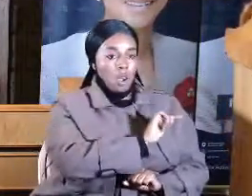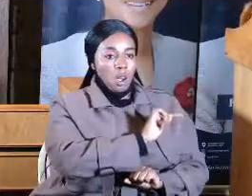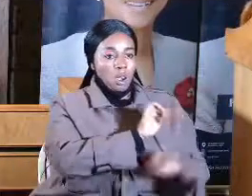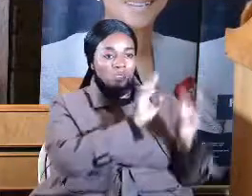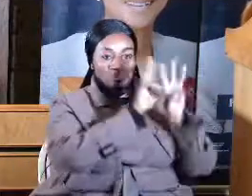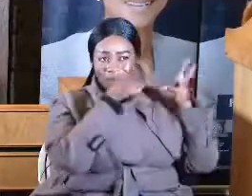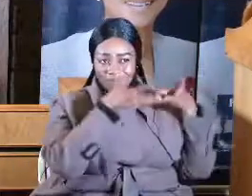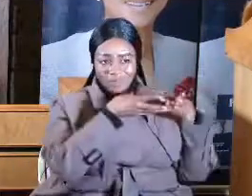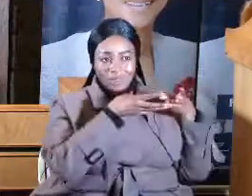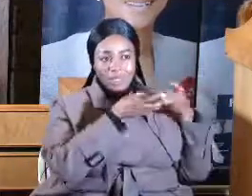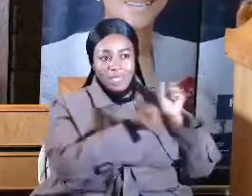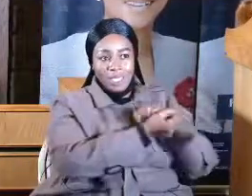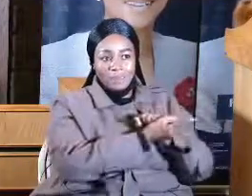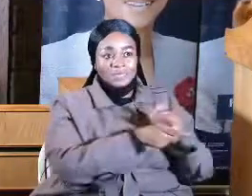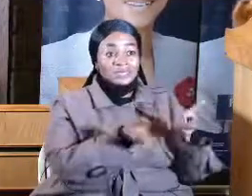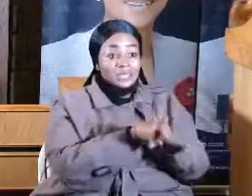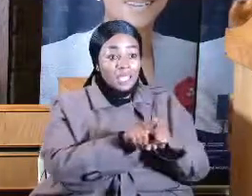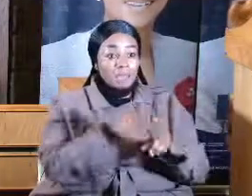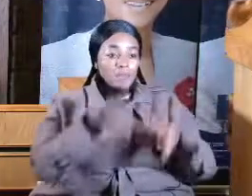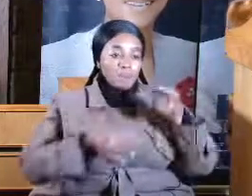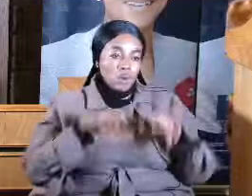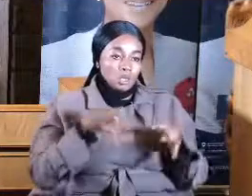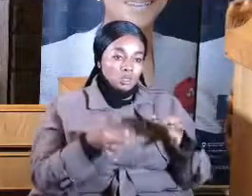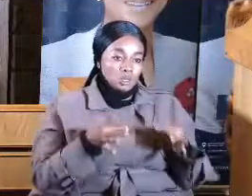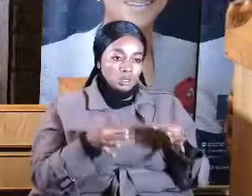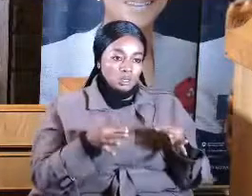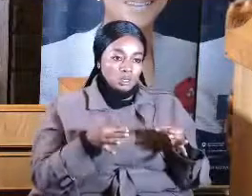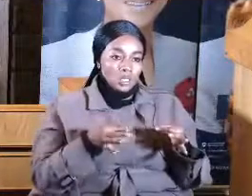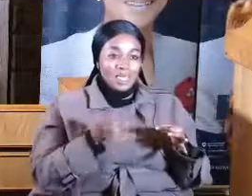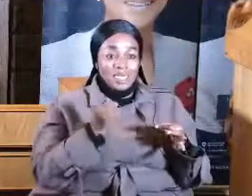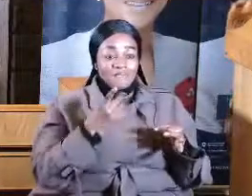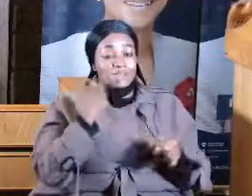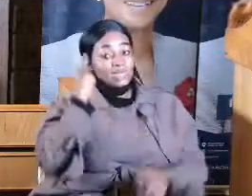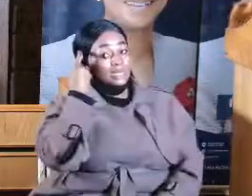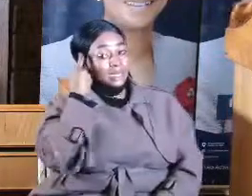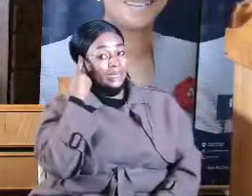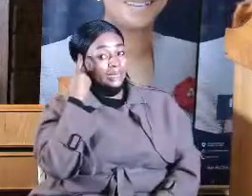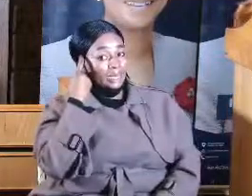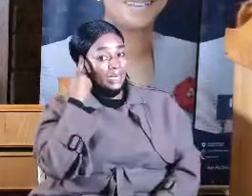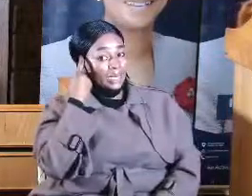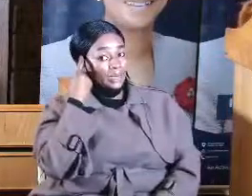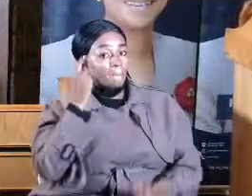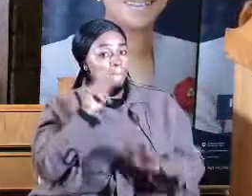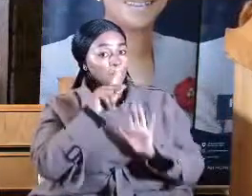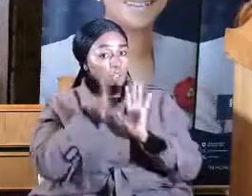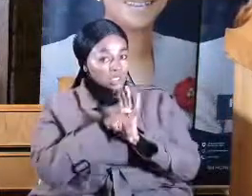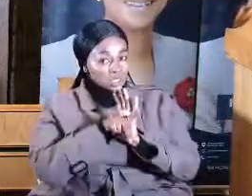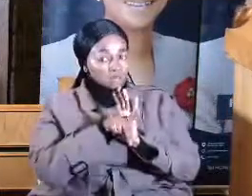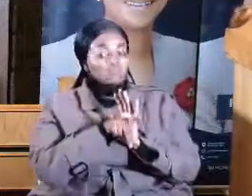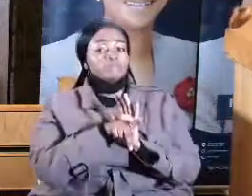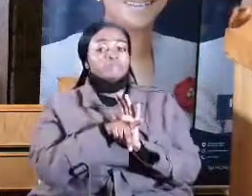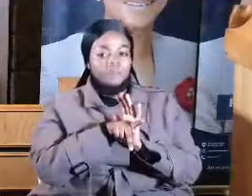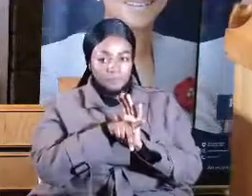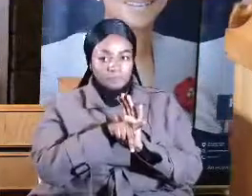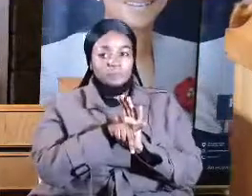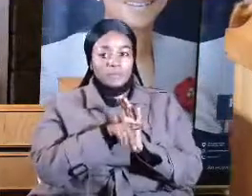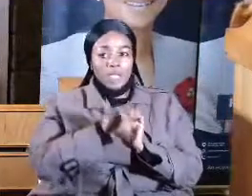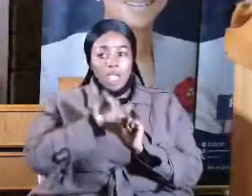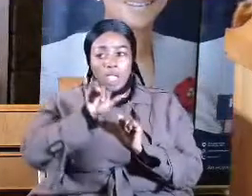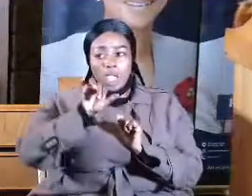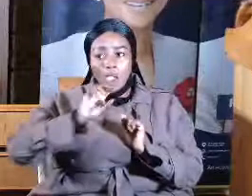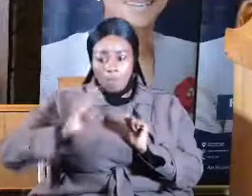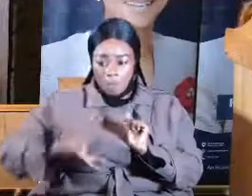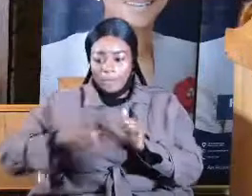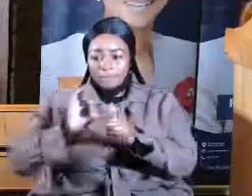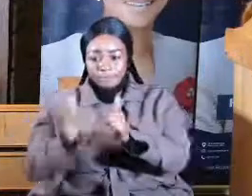country, even in politics. If it's a secretary a position, a woman has to be a deputy